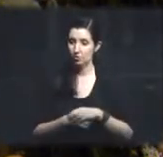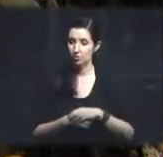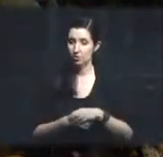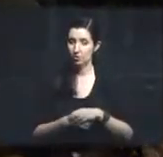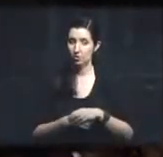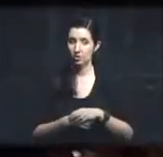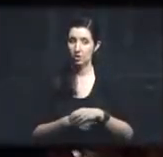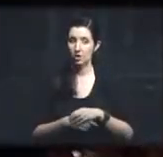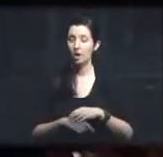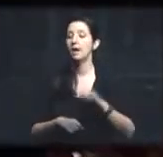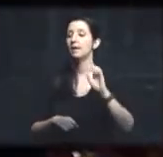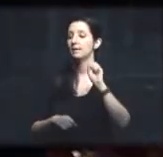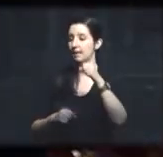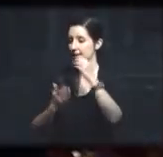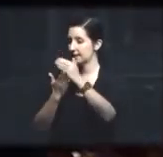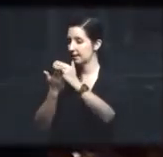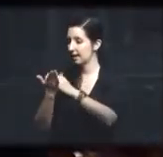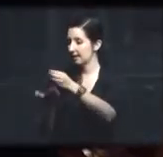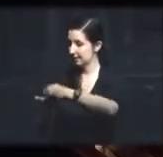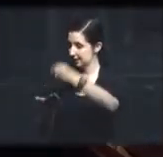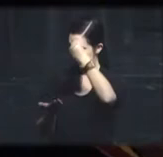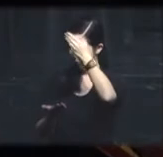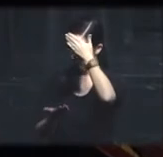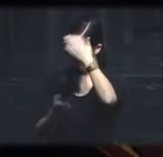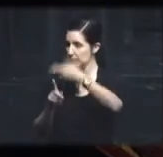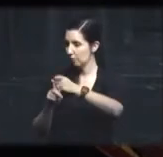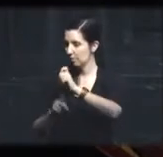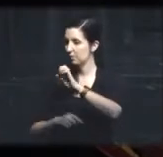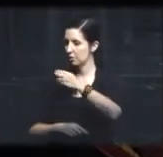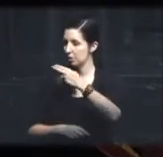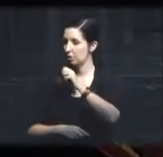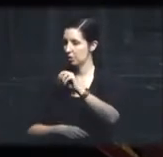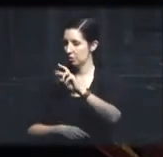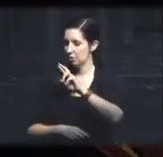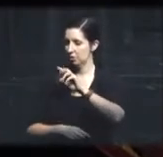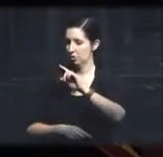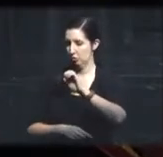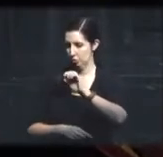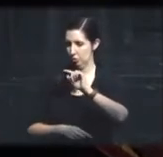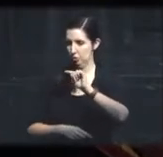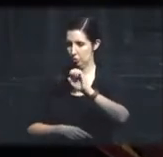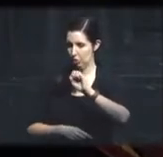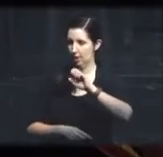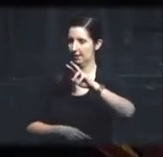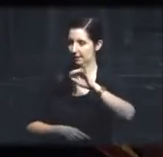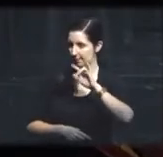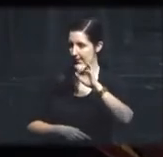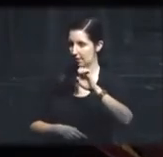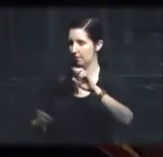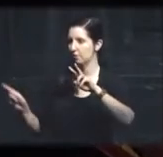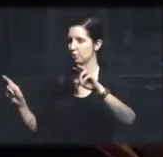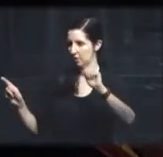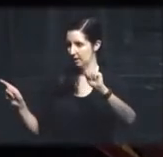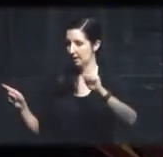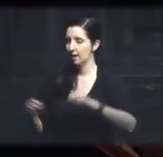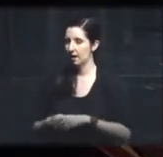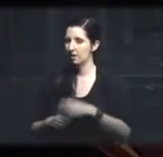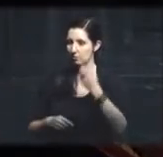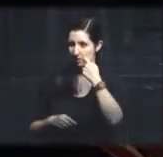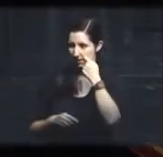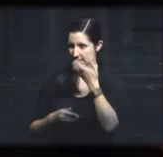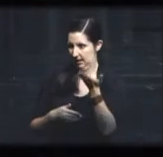There are lessons from Charlottesville, and I have a statement I was going to read before I left today, but maybe I'll just talk about